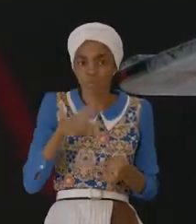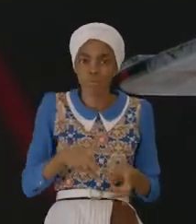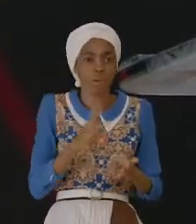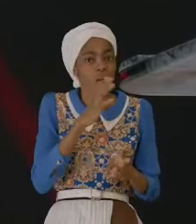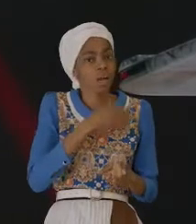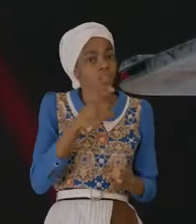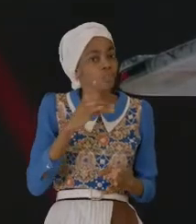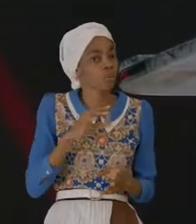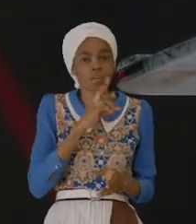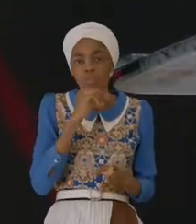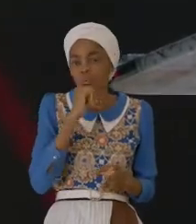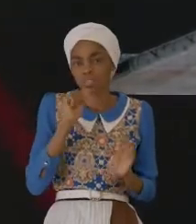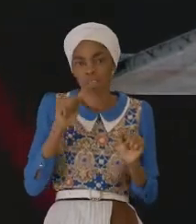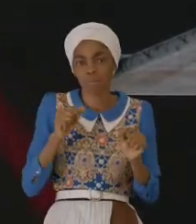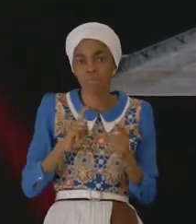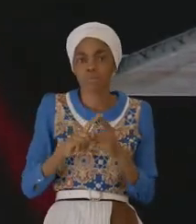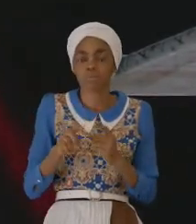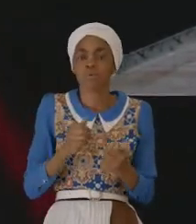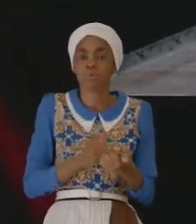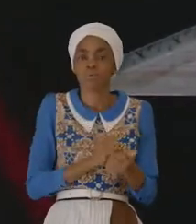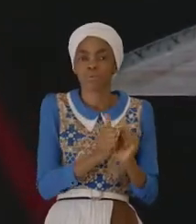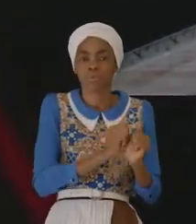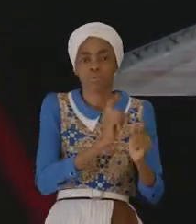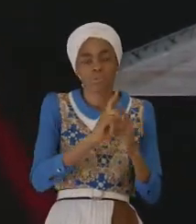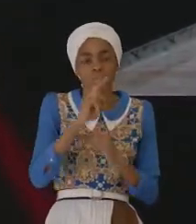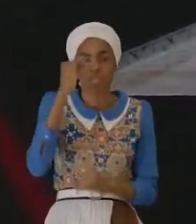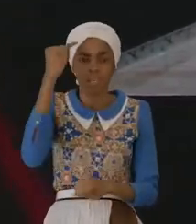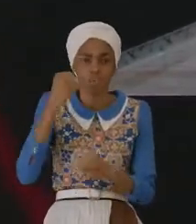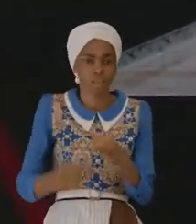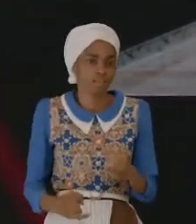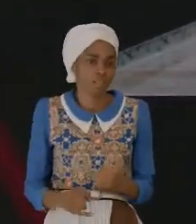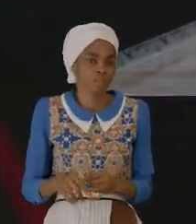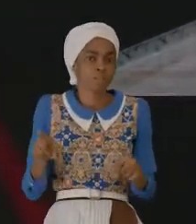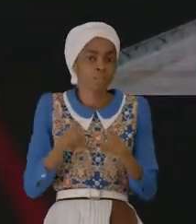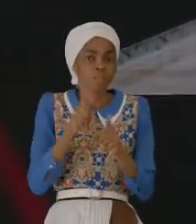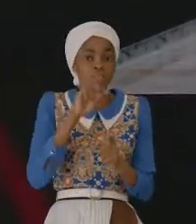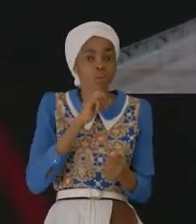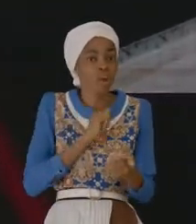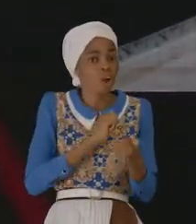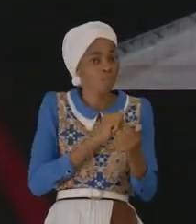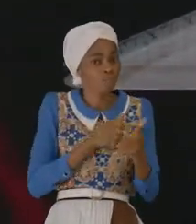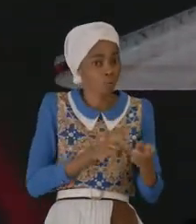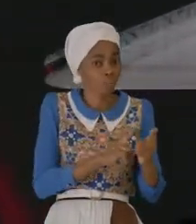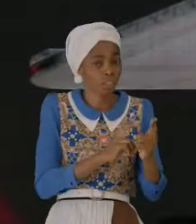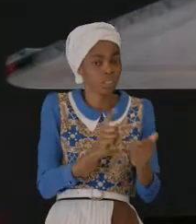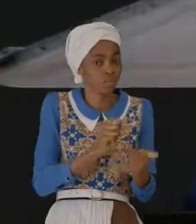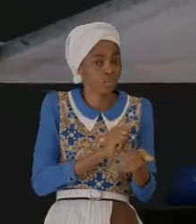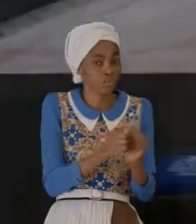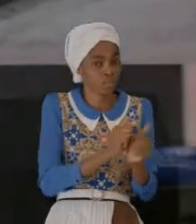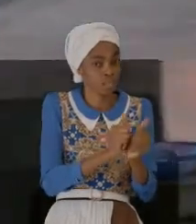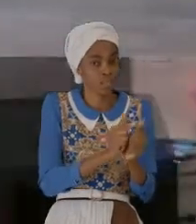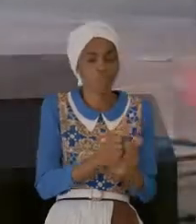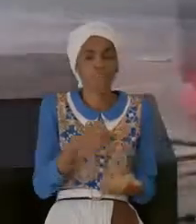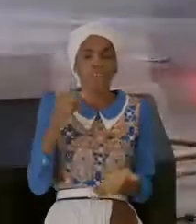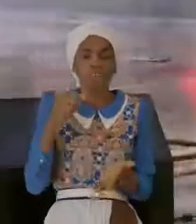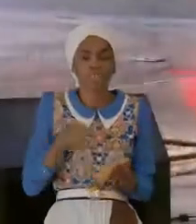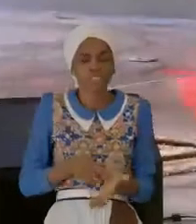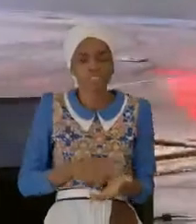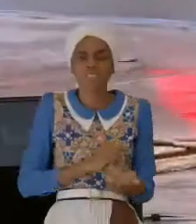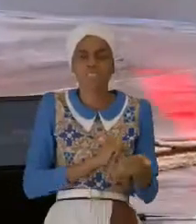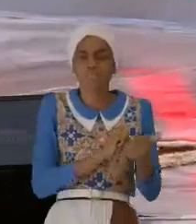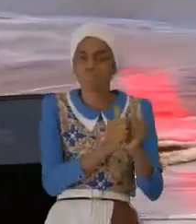run to the very age as well in the race this race search